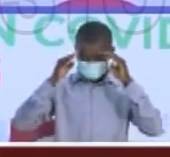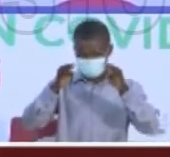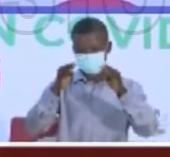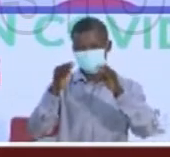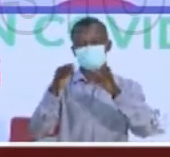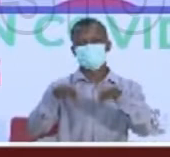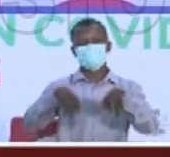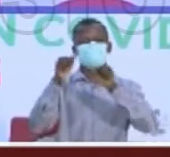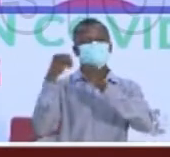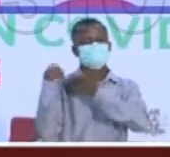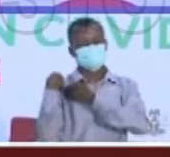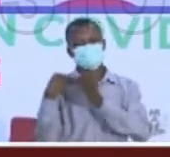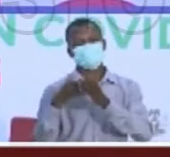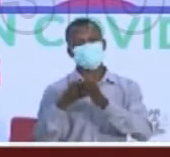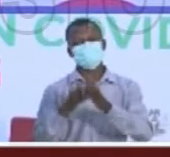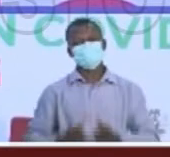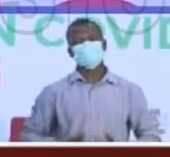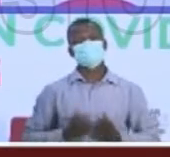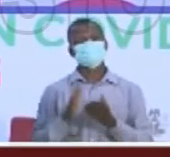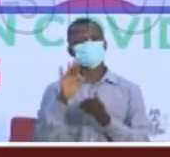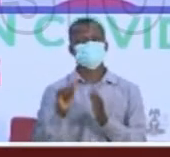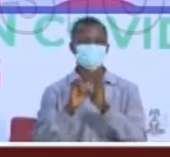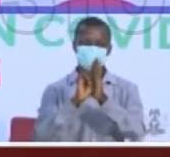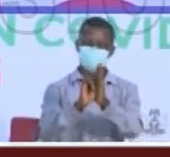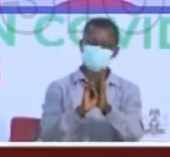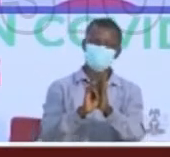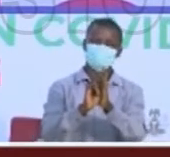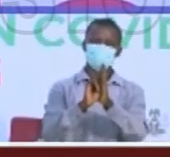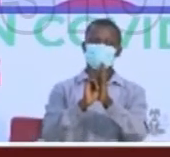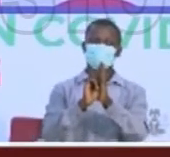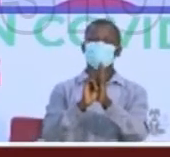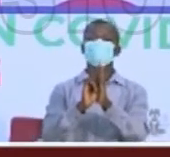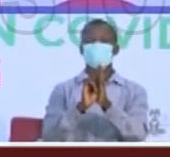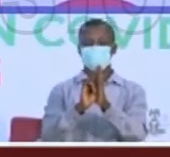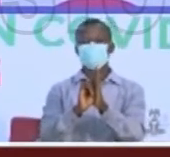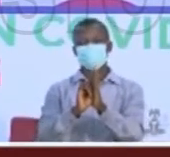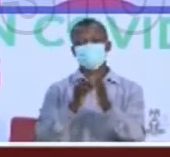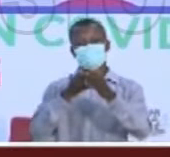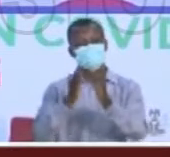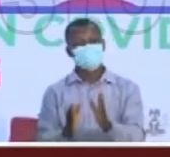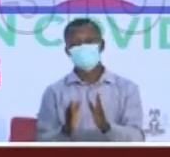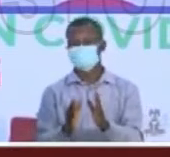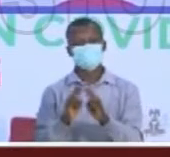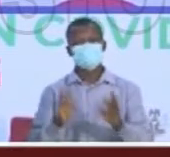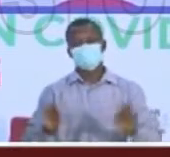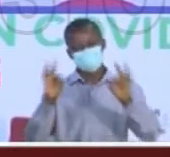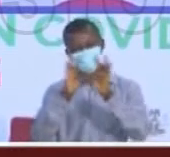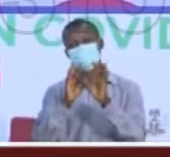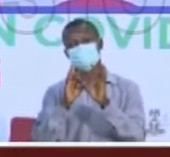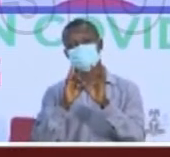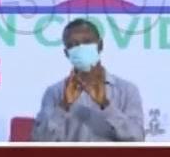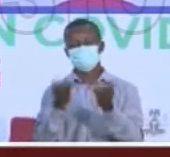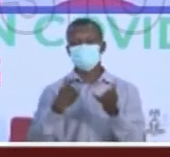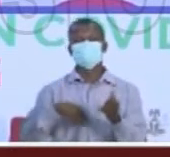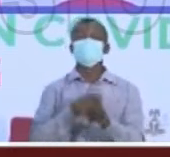example. Leadership will be critical in this era. And we're